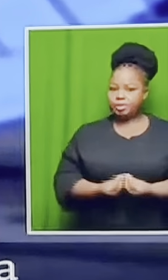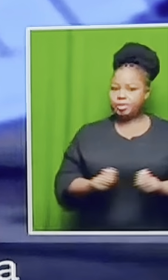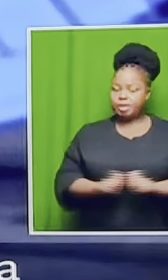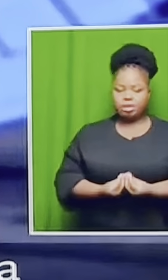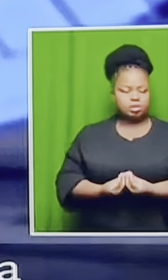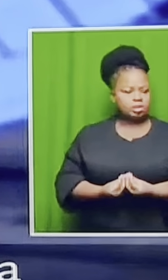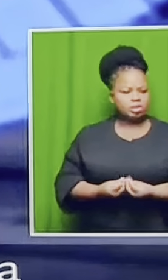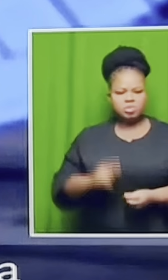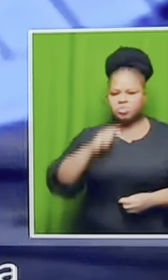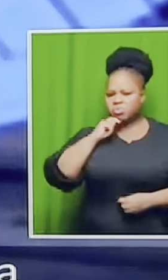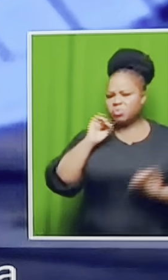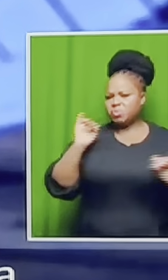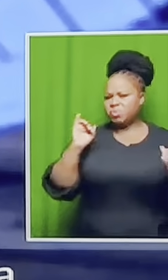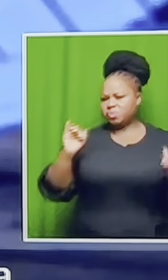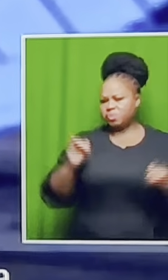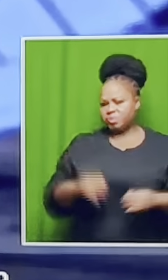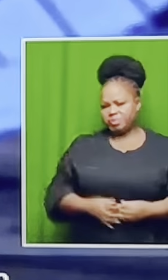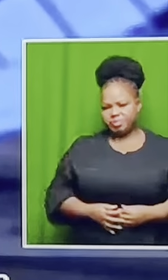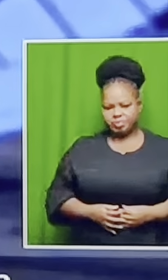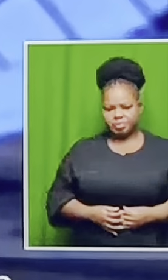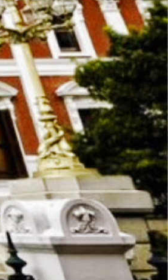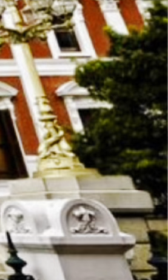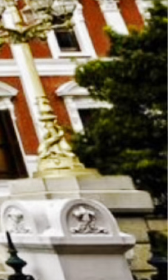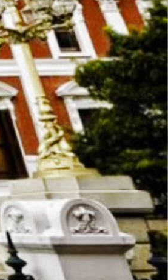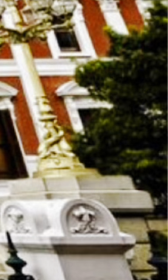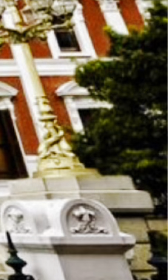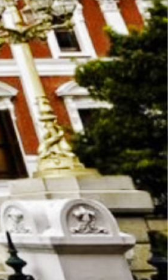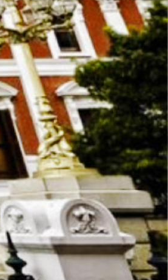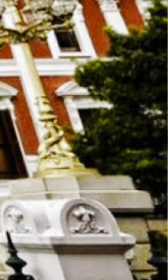perhaps far worse than that.